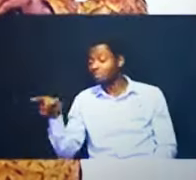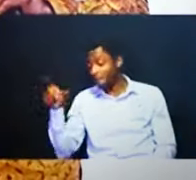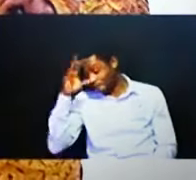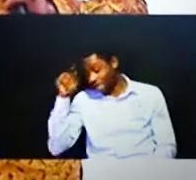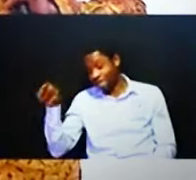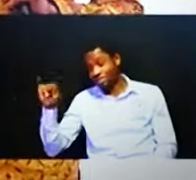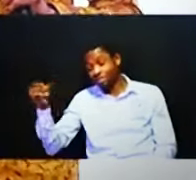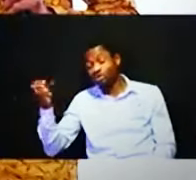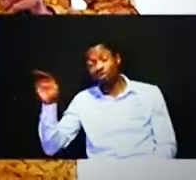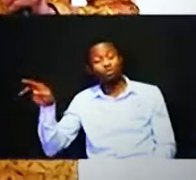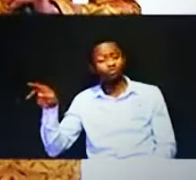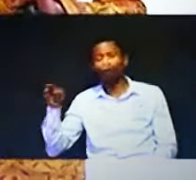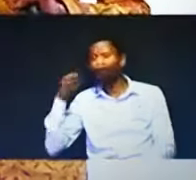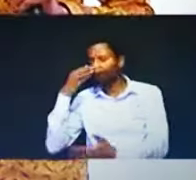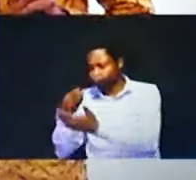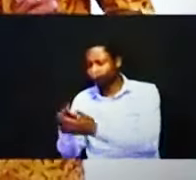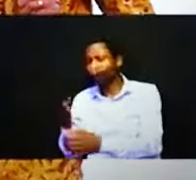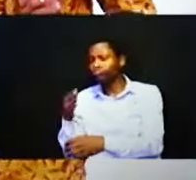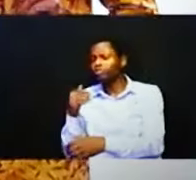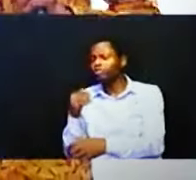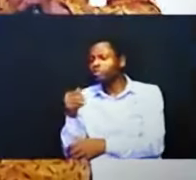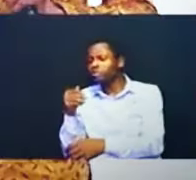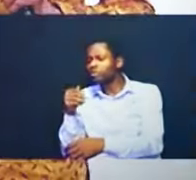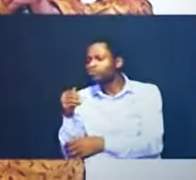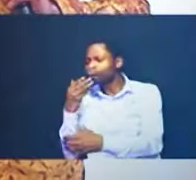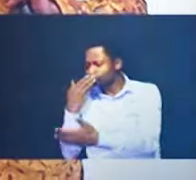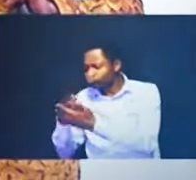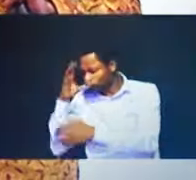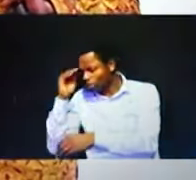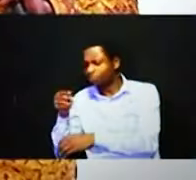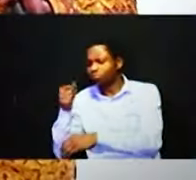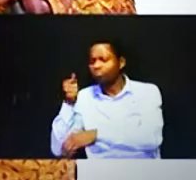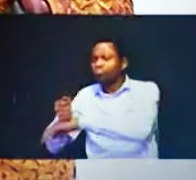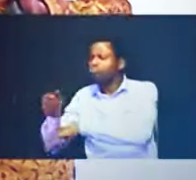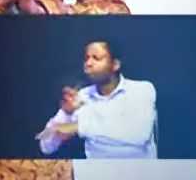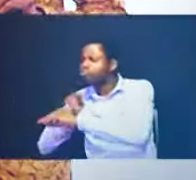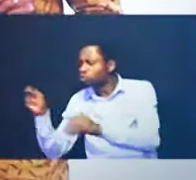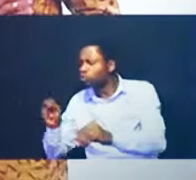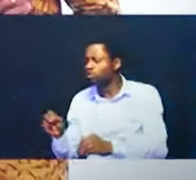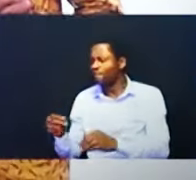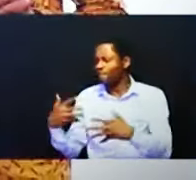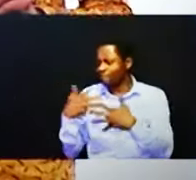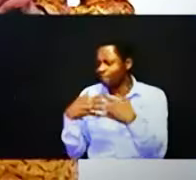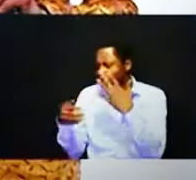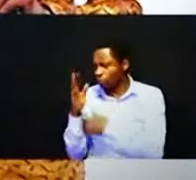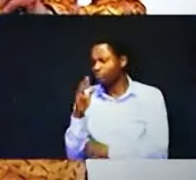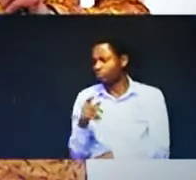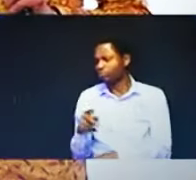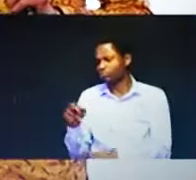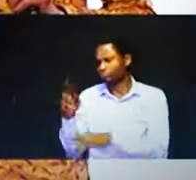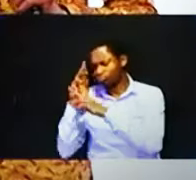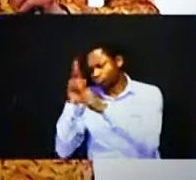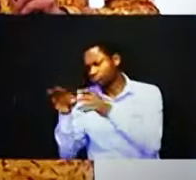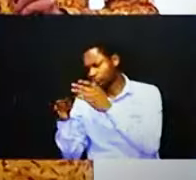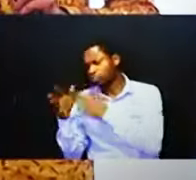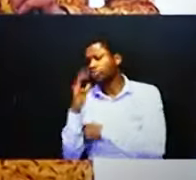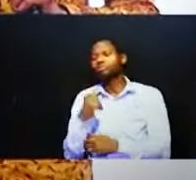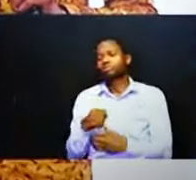shuns evil. Yimu watwe ne se ne urade ka kire Satan se wadwene mako ahiobu nso ho na obiere ni